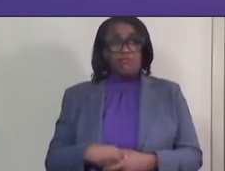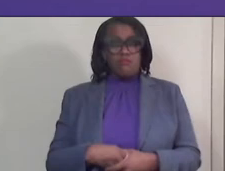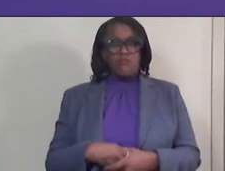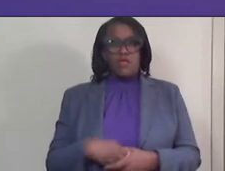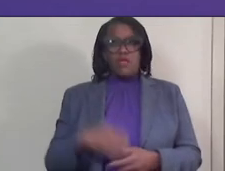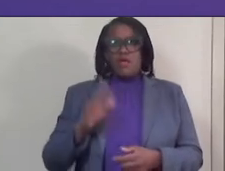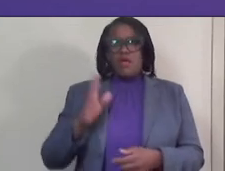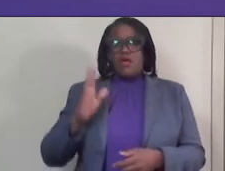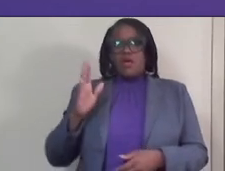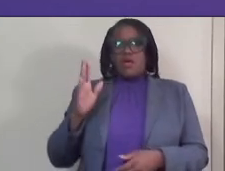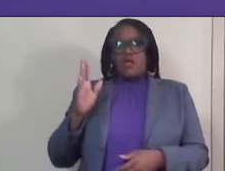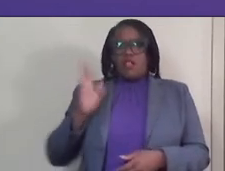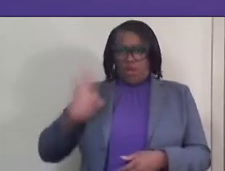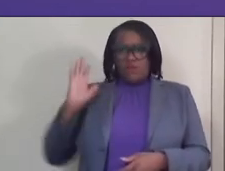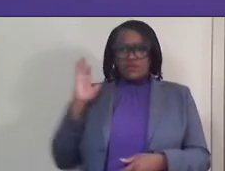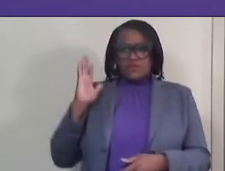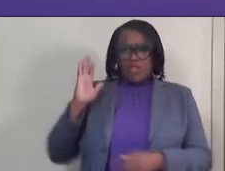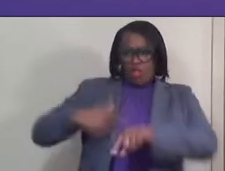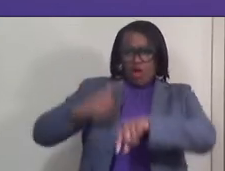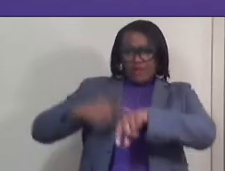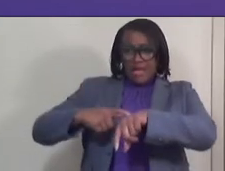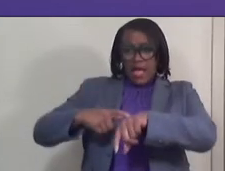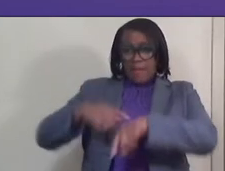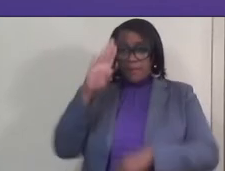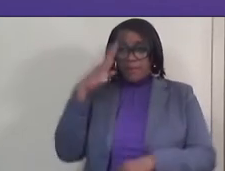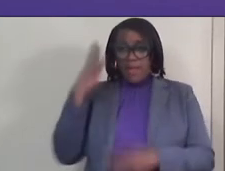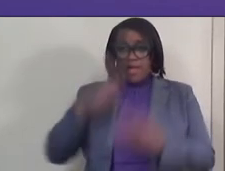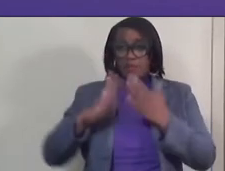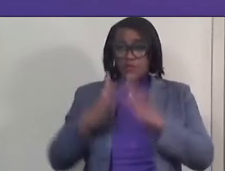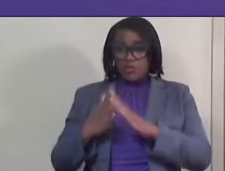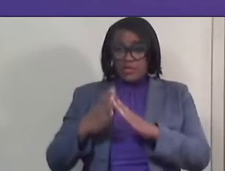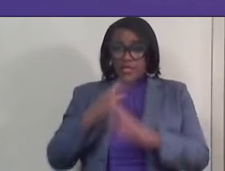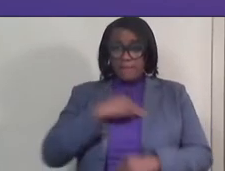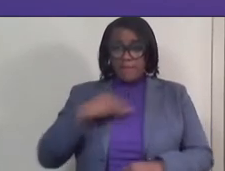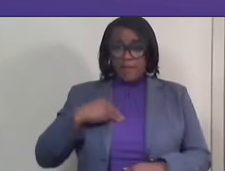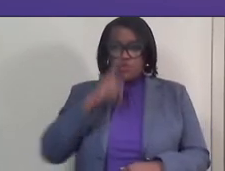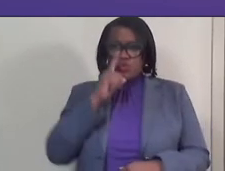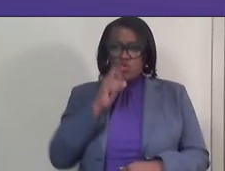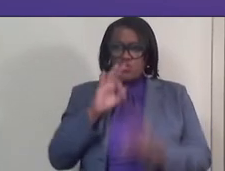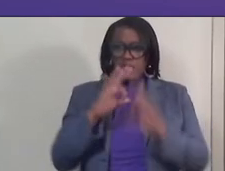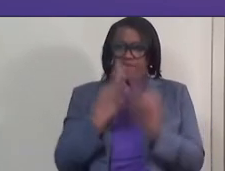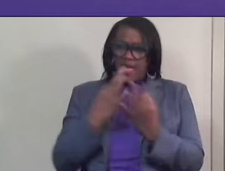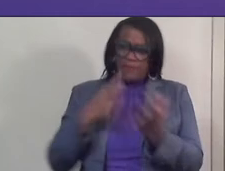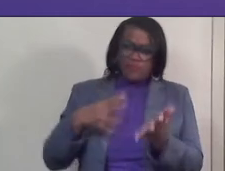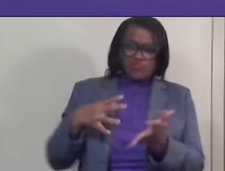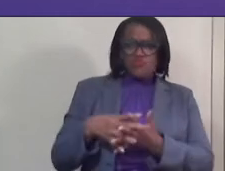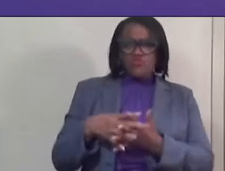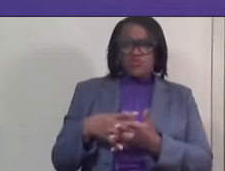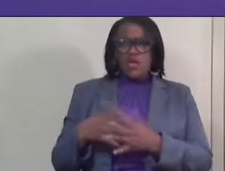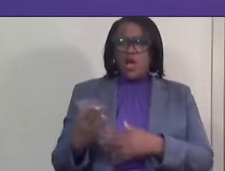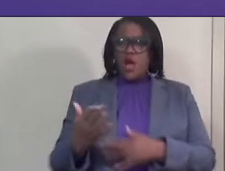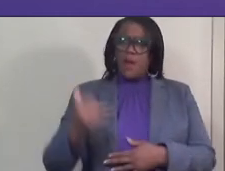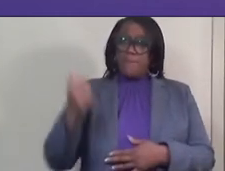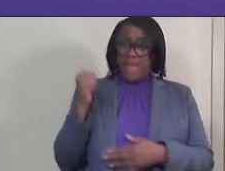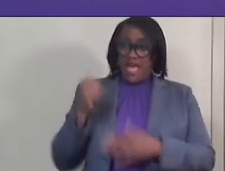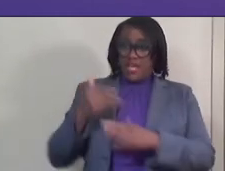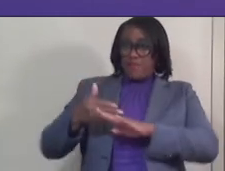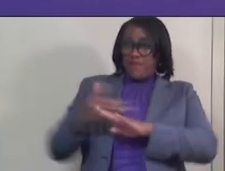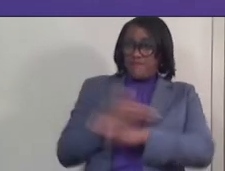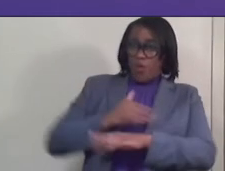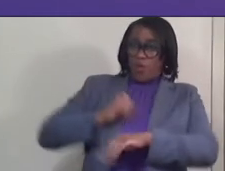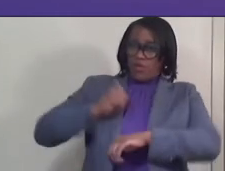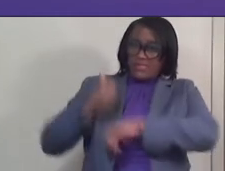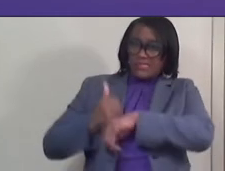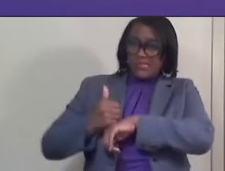longtime Black community members whose family roots date back before the incorporation of